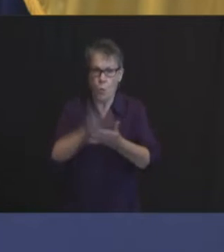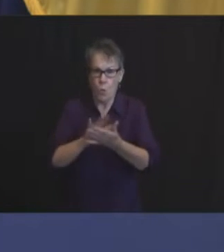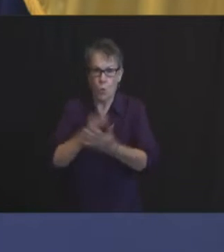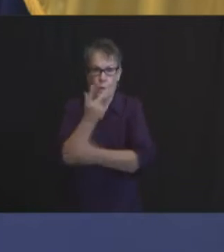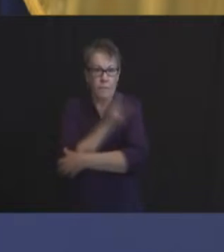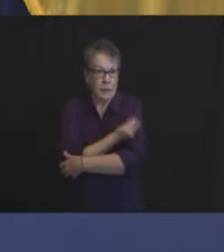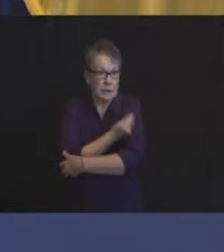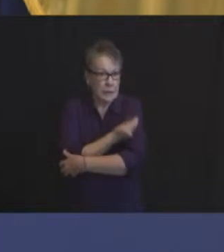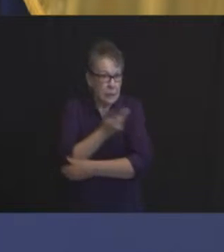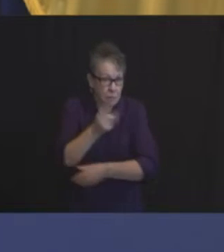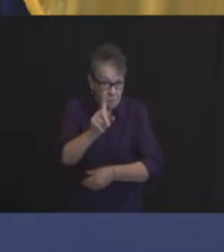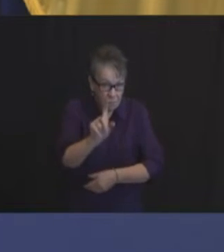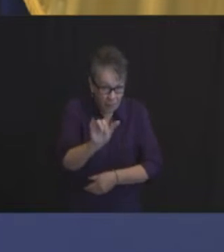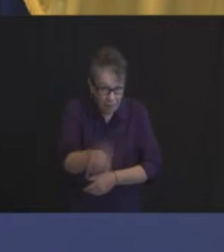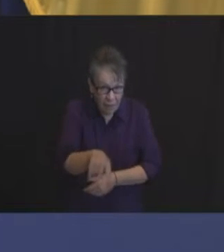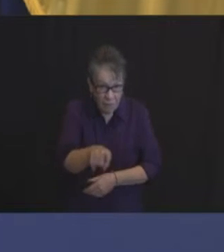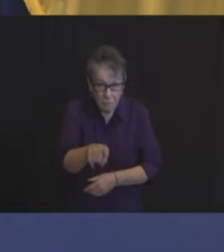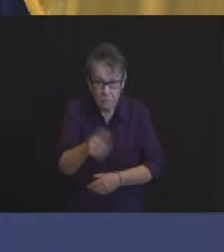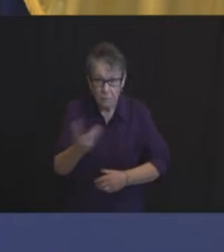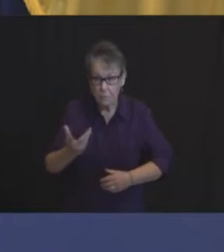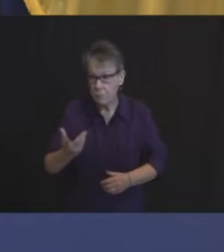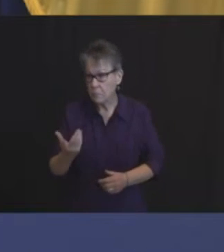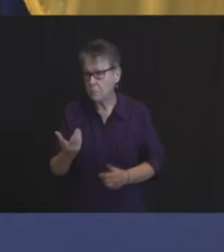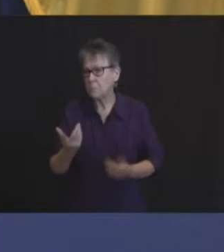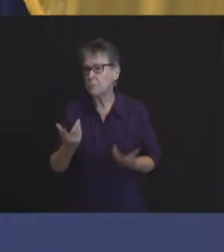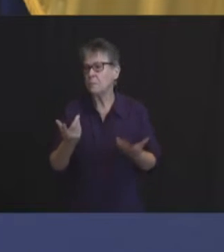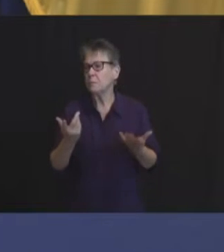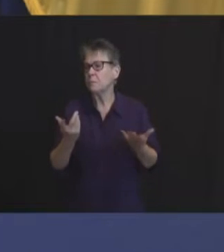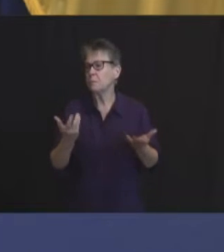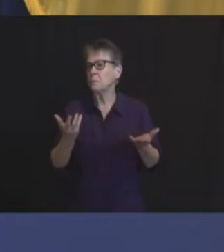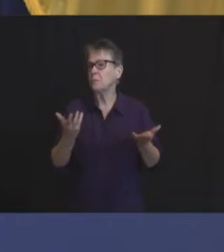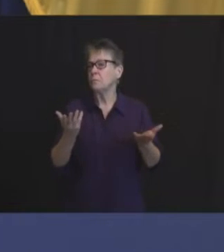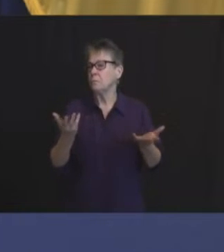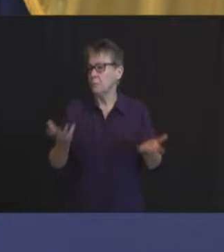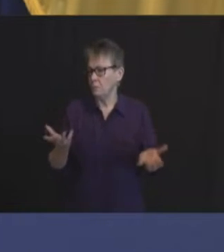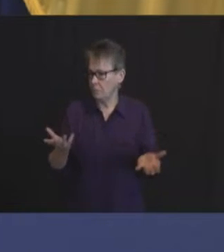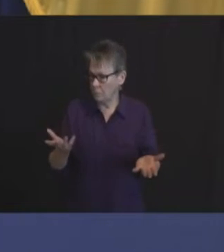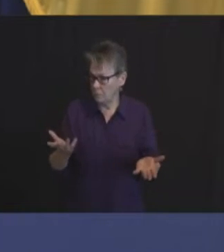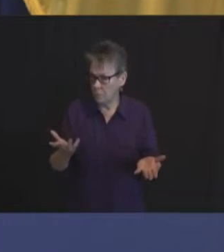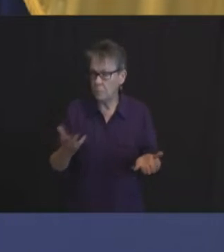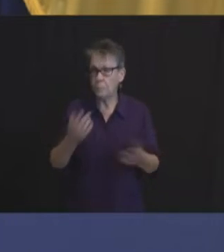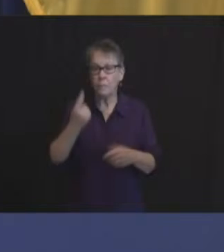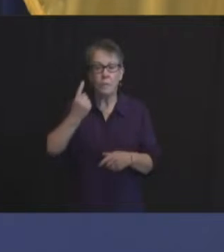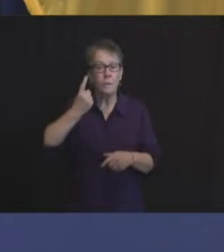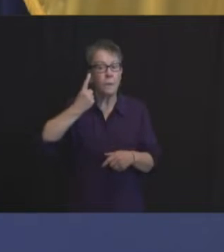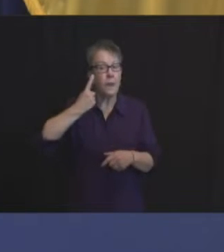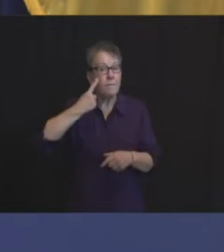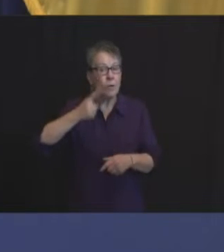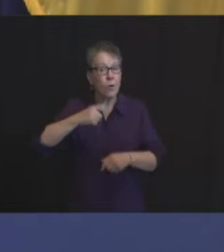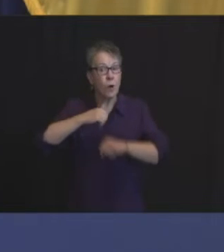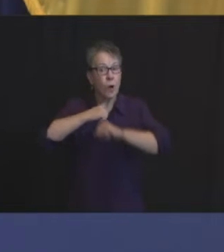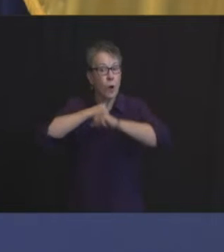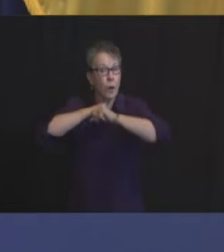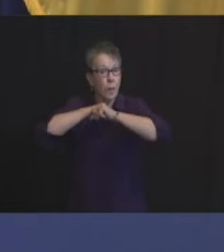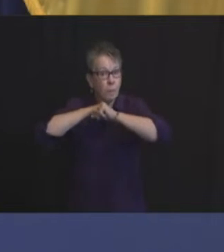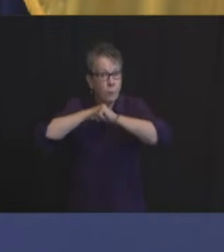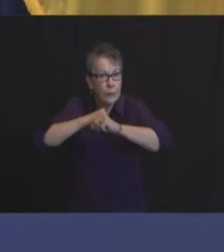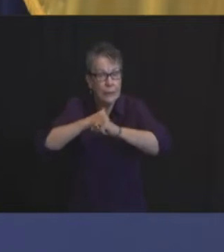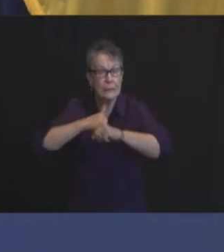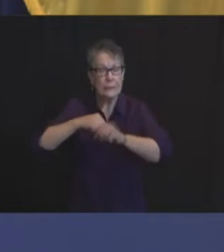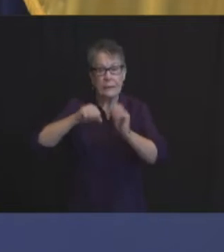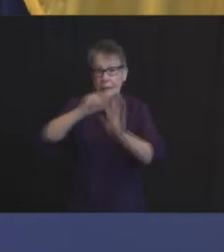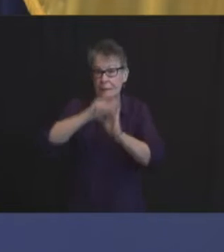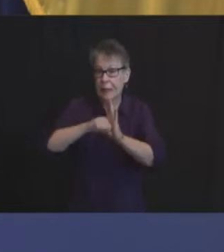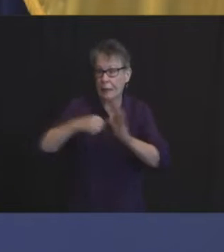security risks deadly seriously, and will continue to do so, and we will take all the precautions that we think are